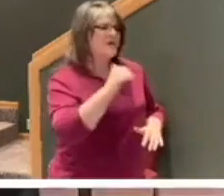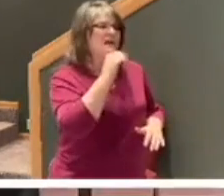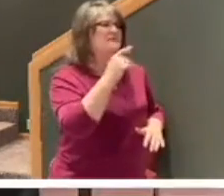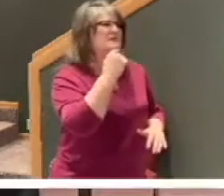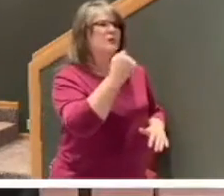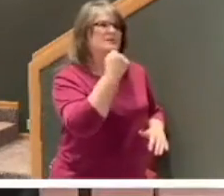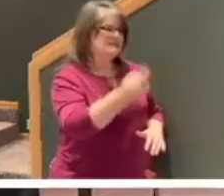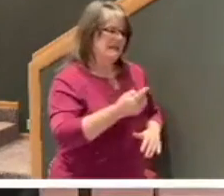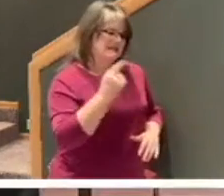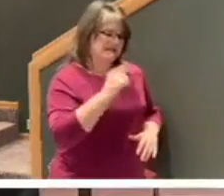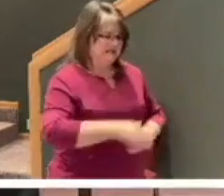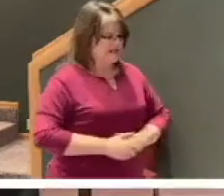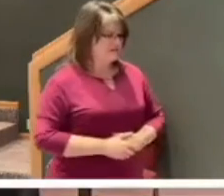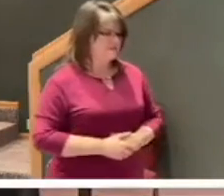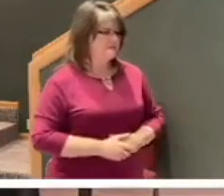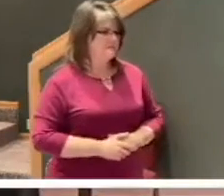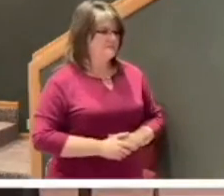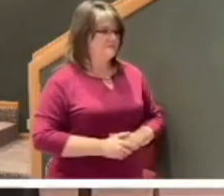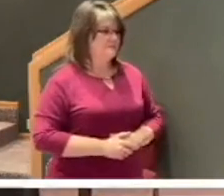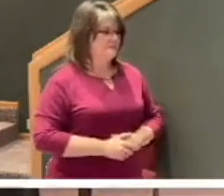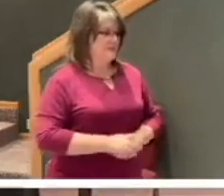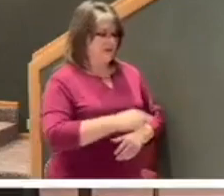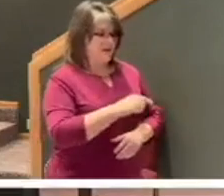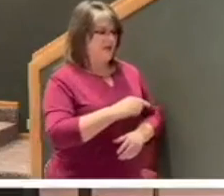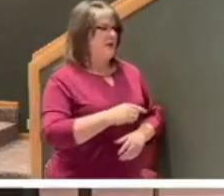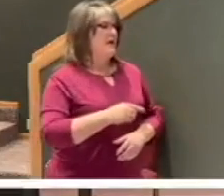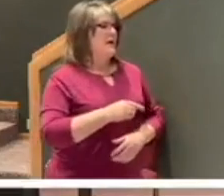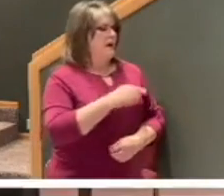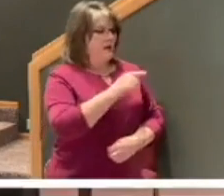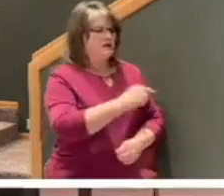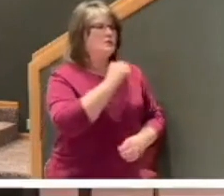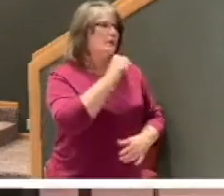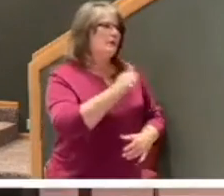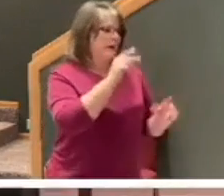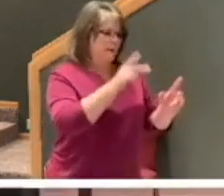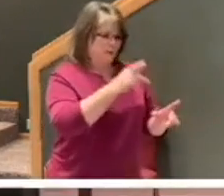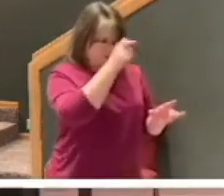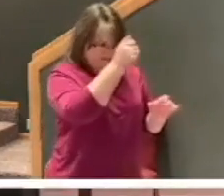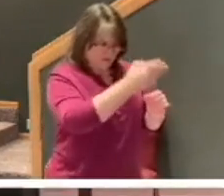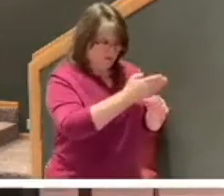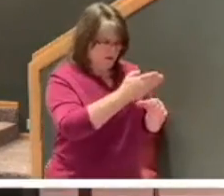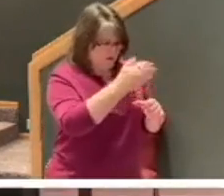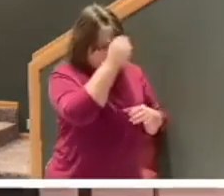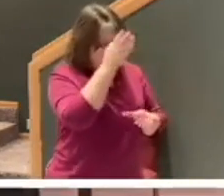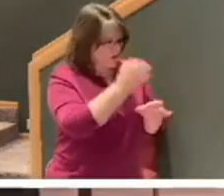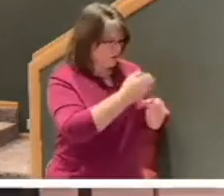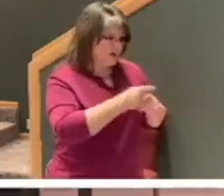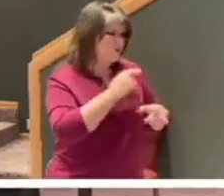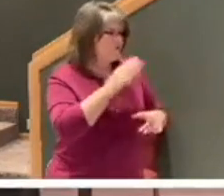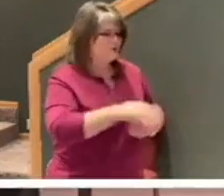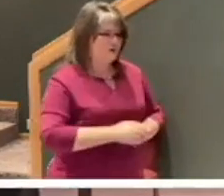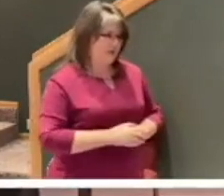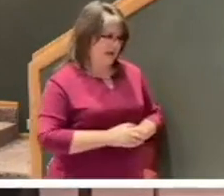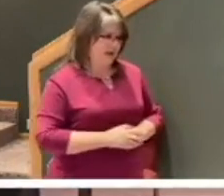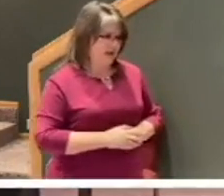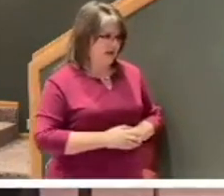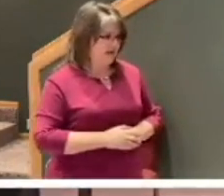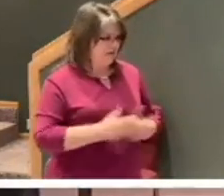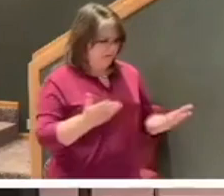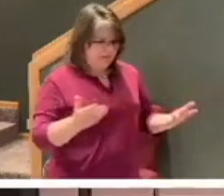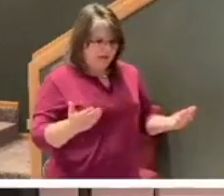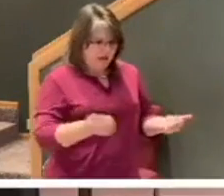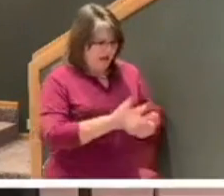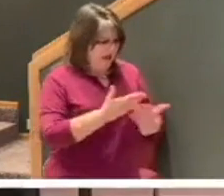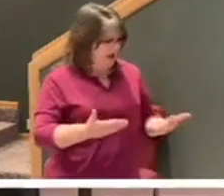says he is, and they are not who he created them to be. The framework of everything that's